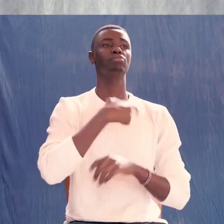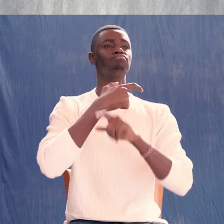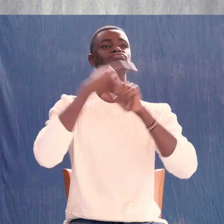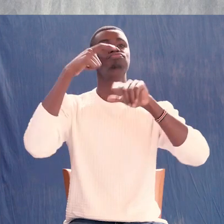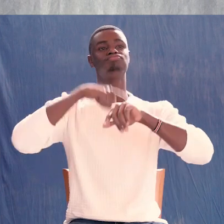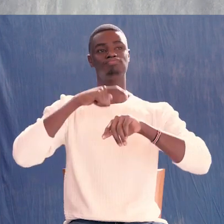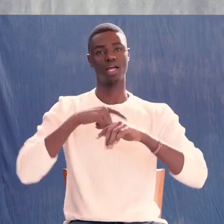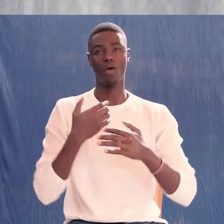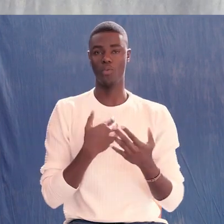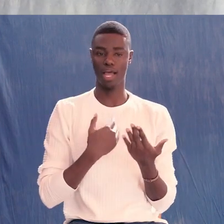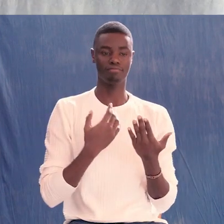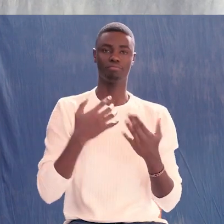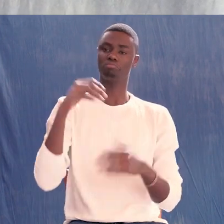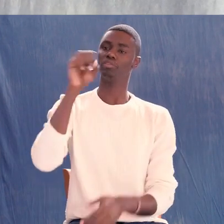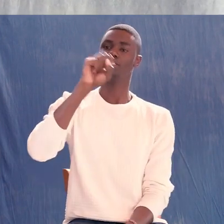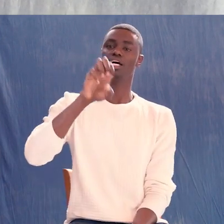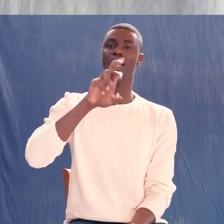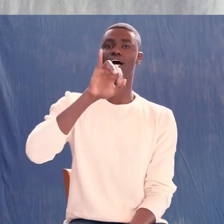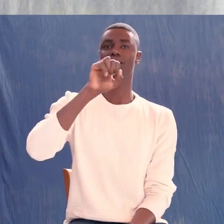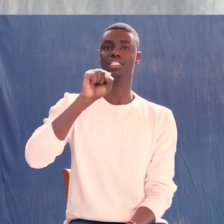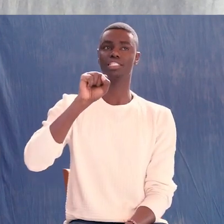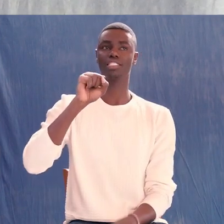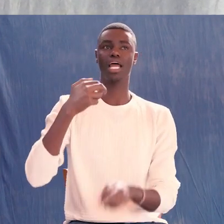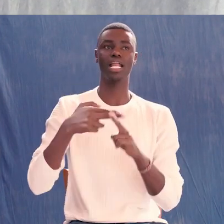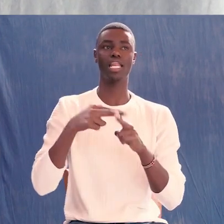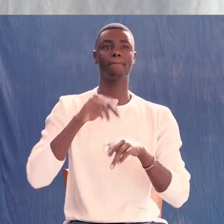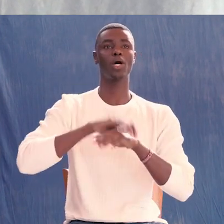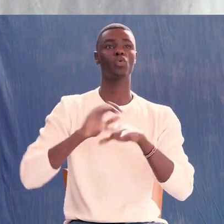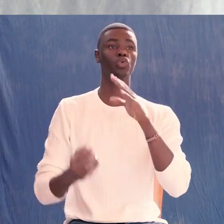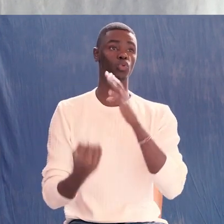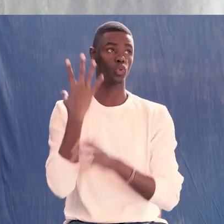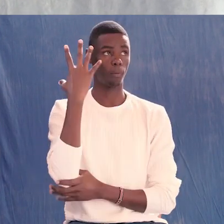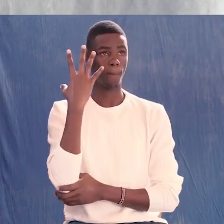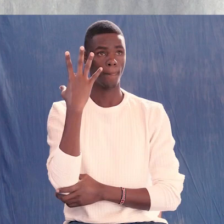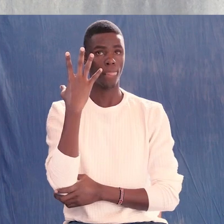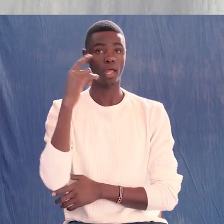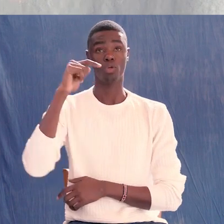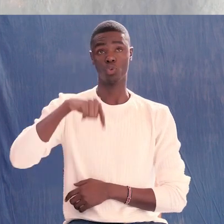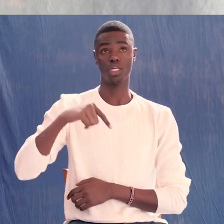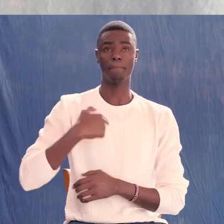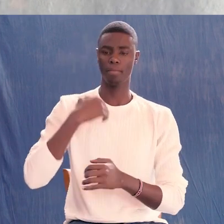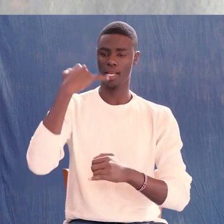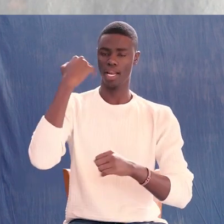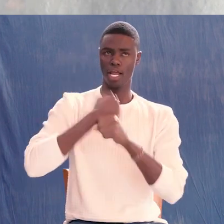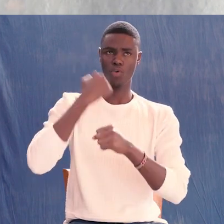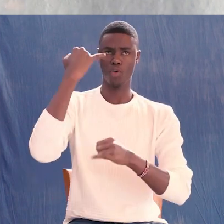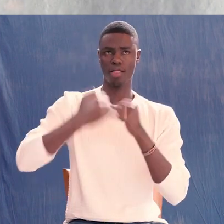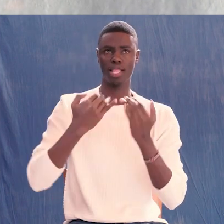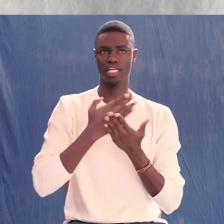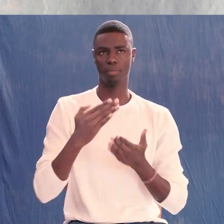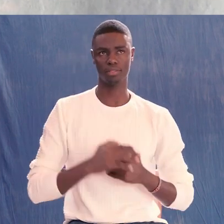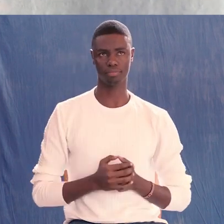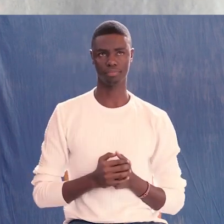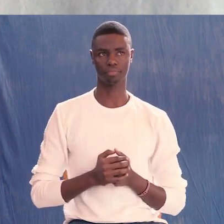time. We've been going through a series called Good to Grow. It's a three-part series and today I'm doing the last part. And